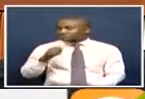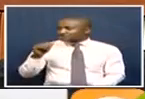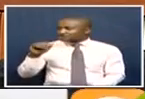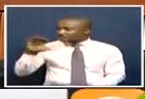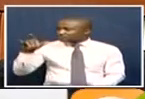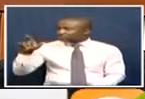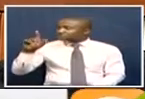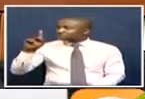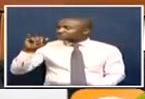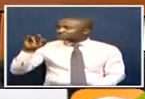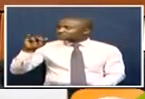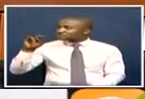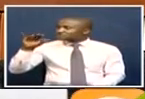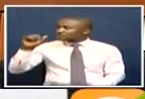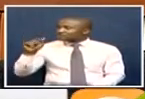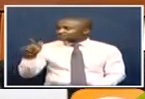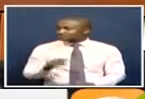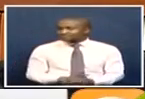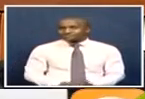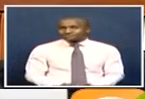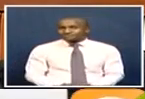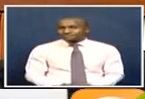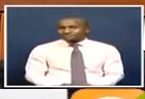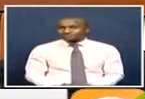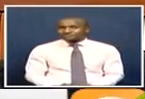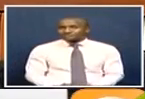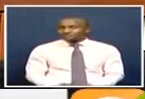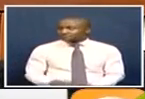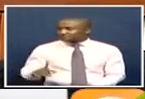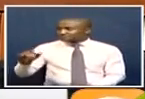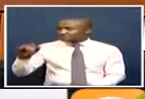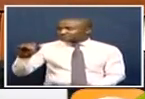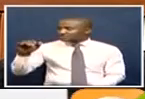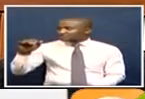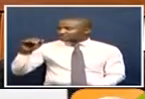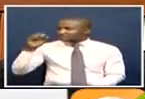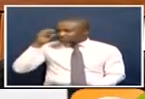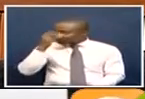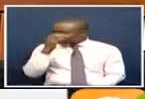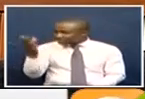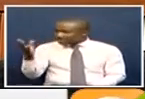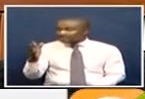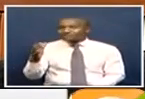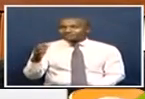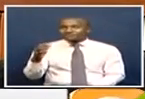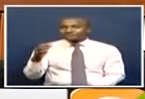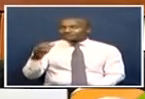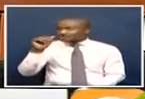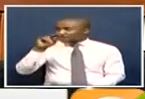Two women, two tough women. Those are two tough women. Iron Lady versus Minji. You